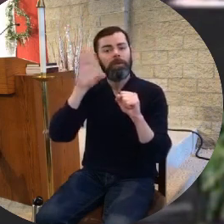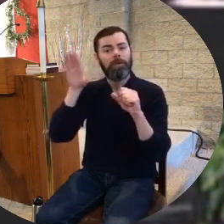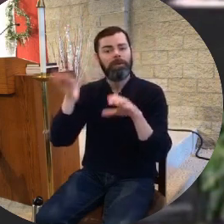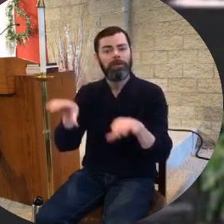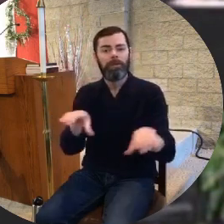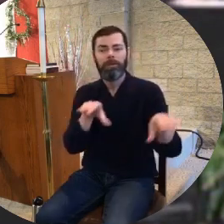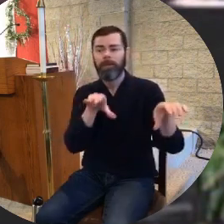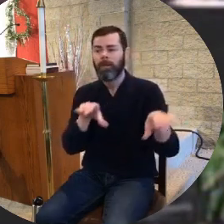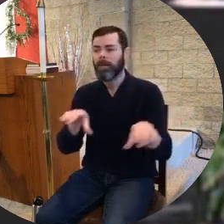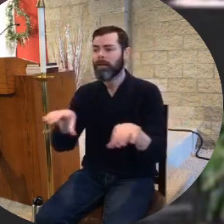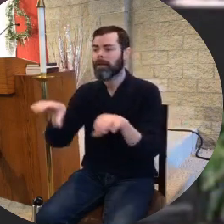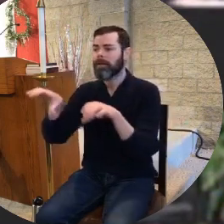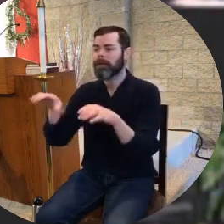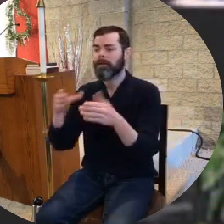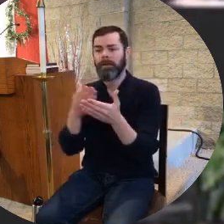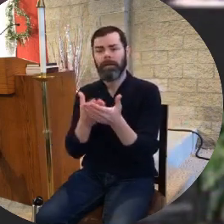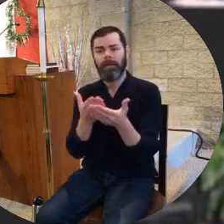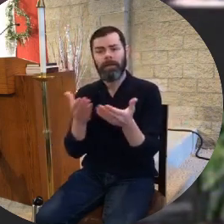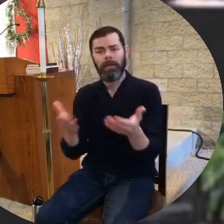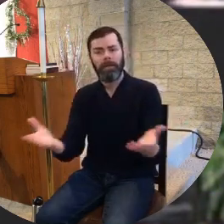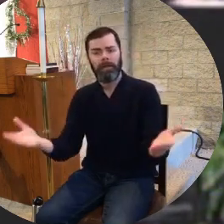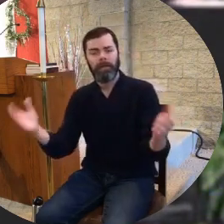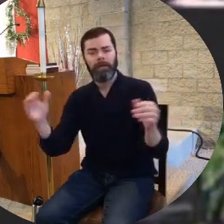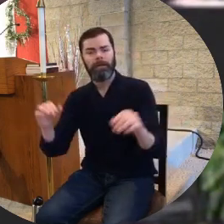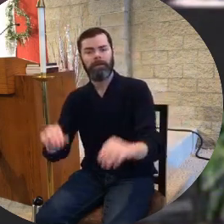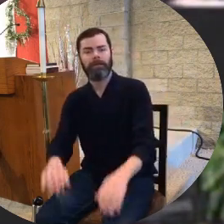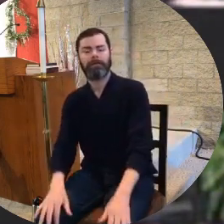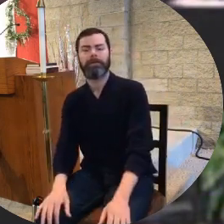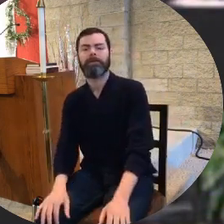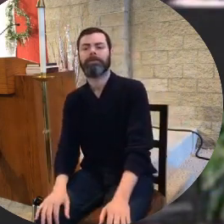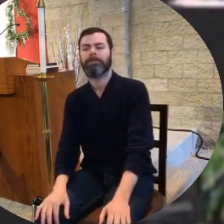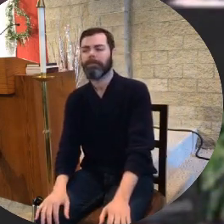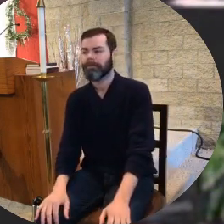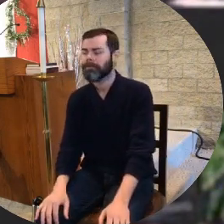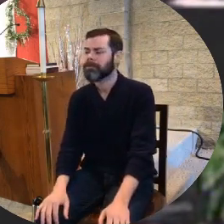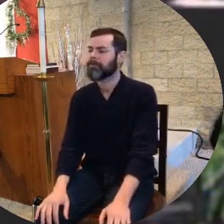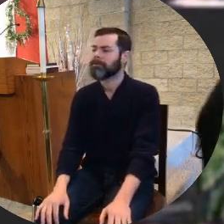You will do amazing things.